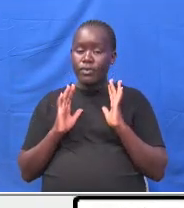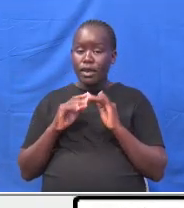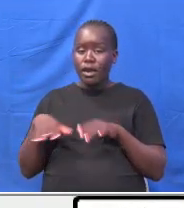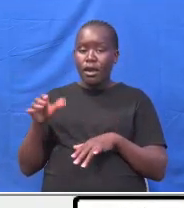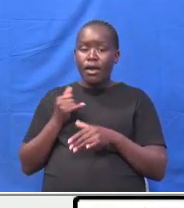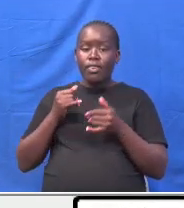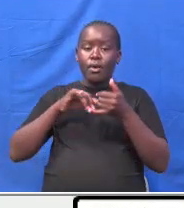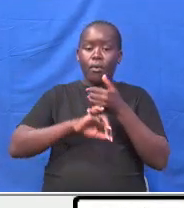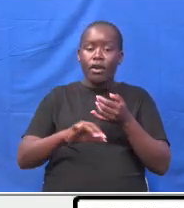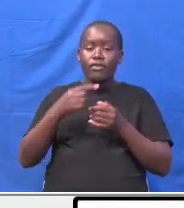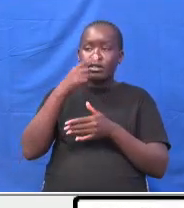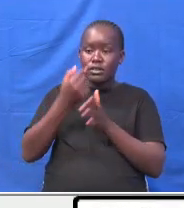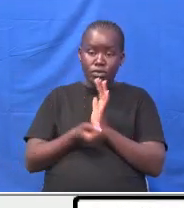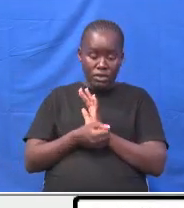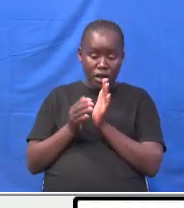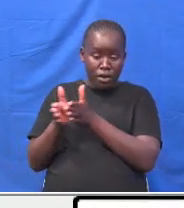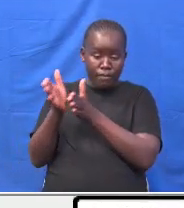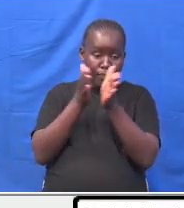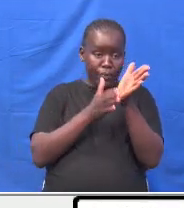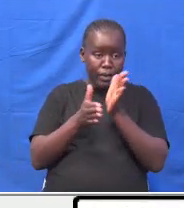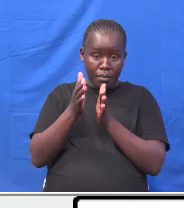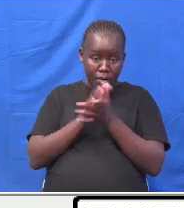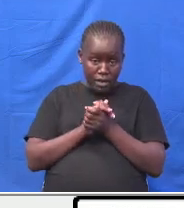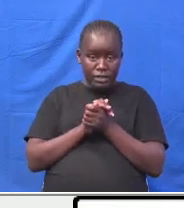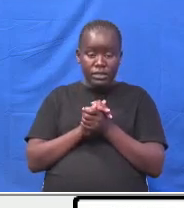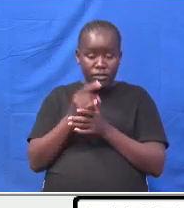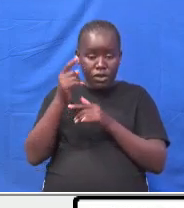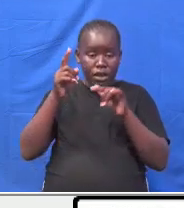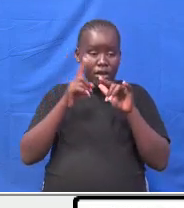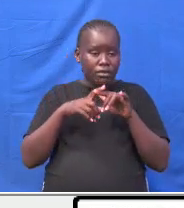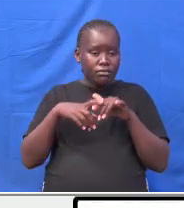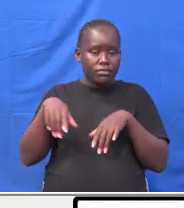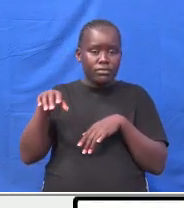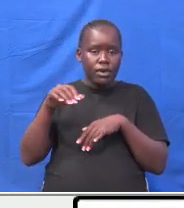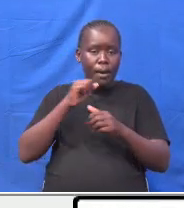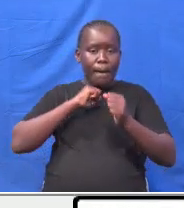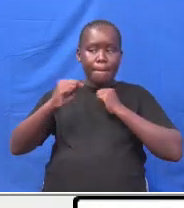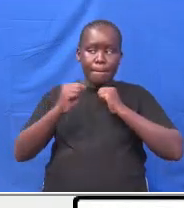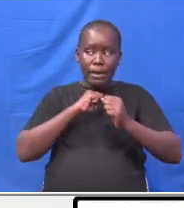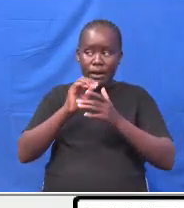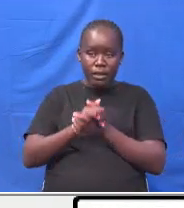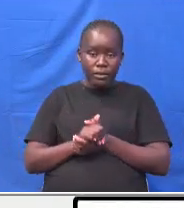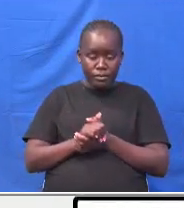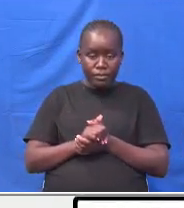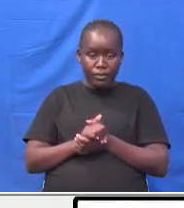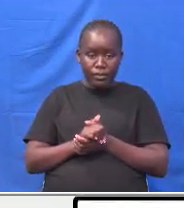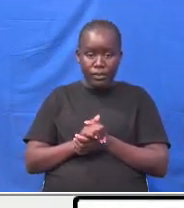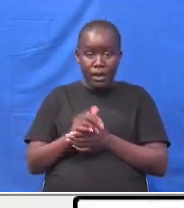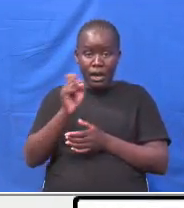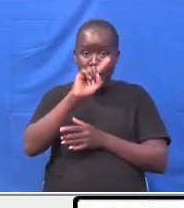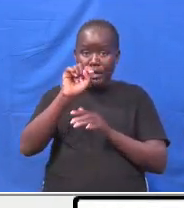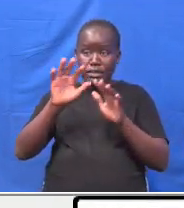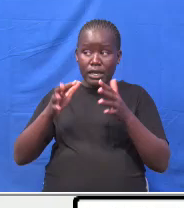wife, Njeri Mwangi, said his plans to infiltrate the Standard Chartered Marathon orchestrated his predicaments, questioning how